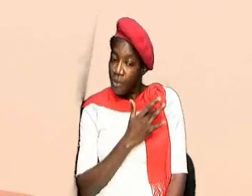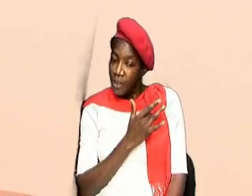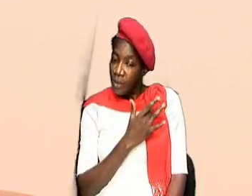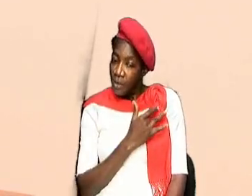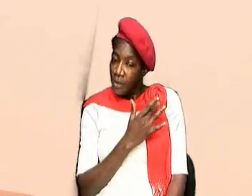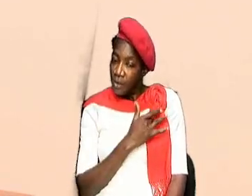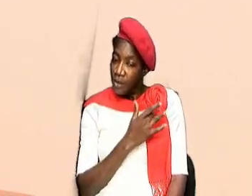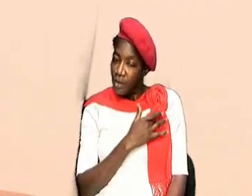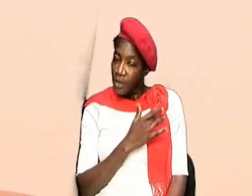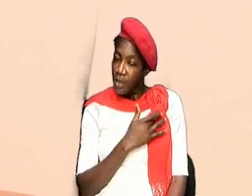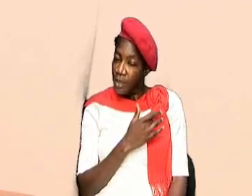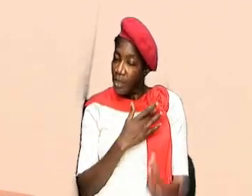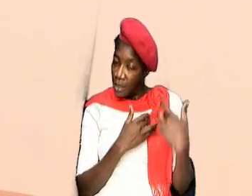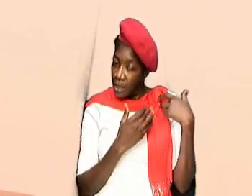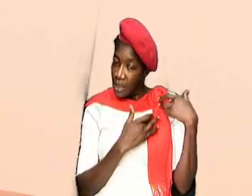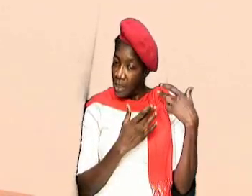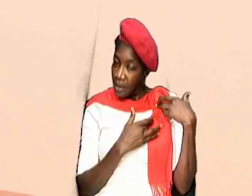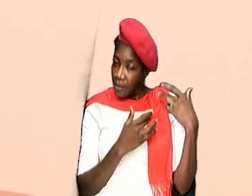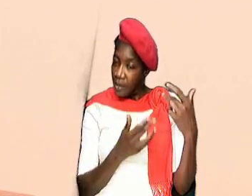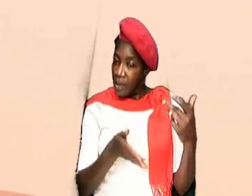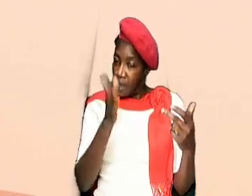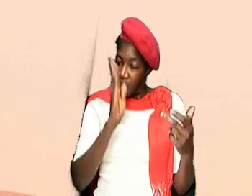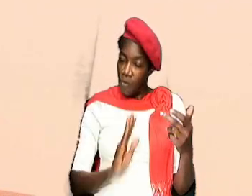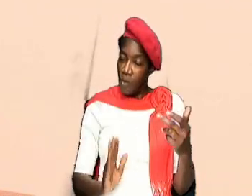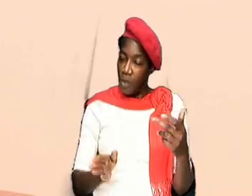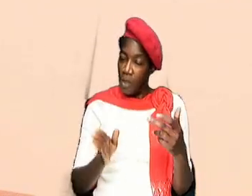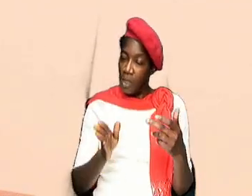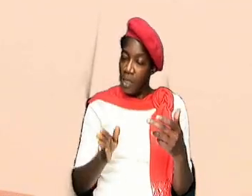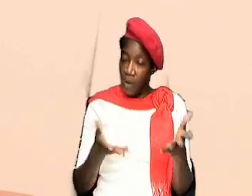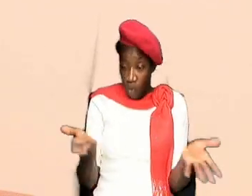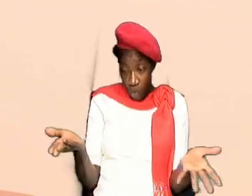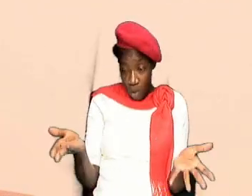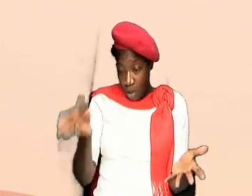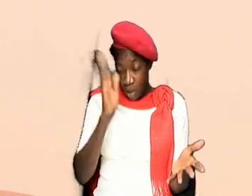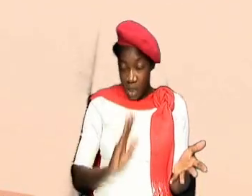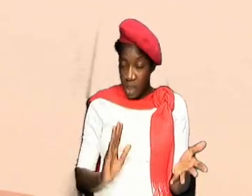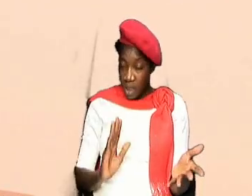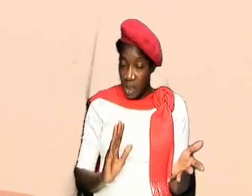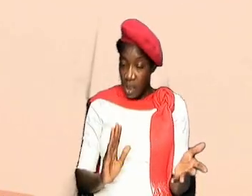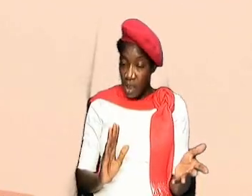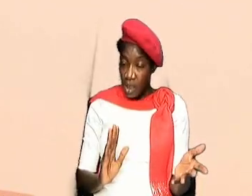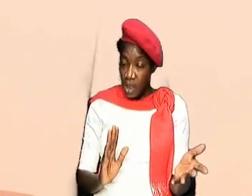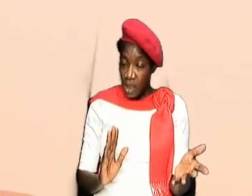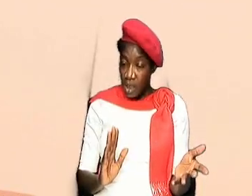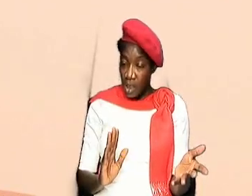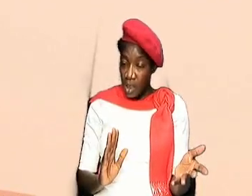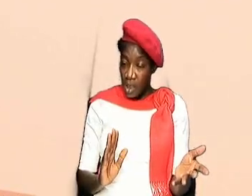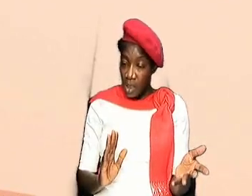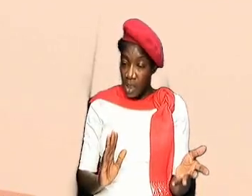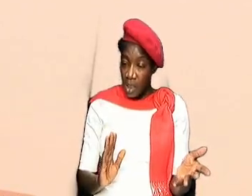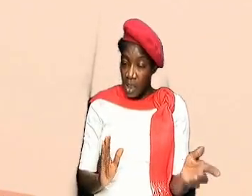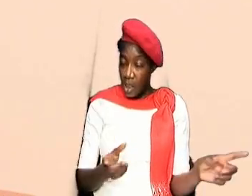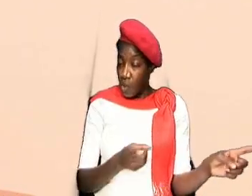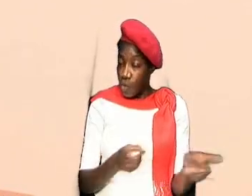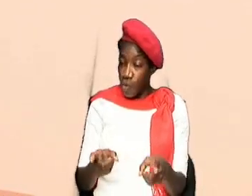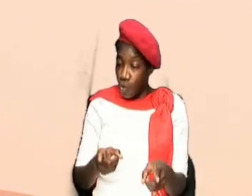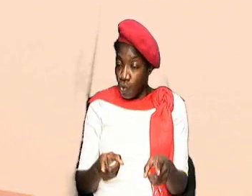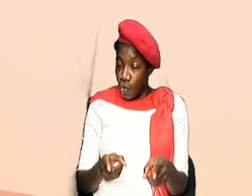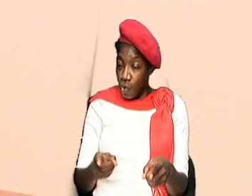God has done for us, you know, is by living so